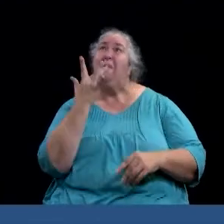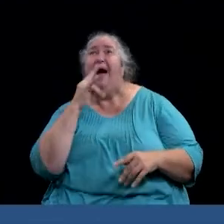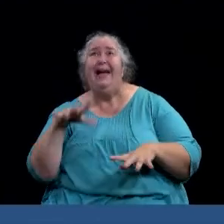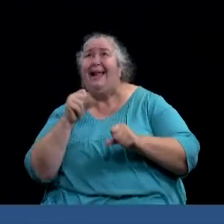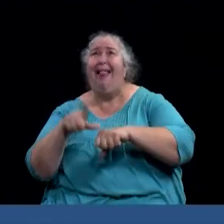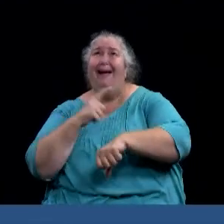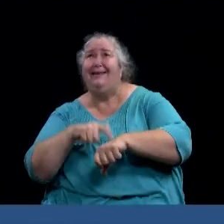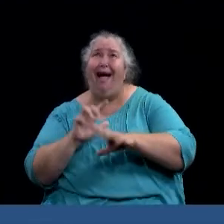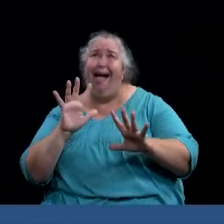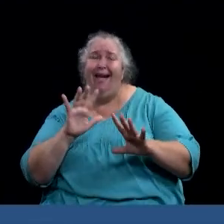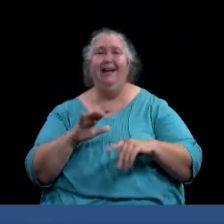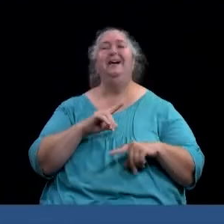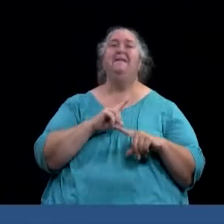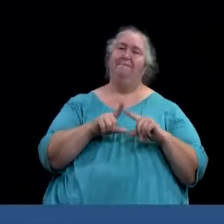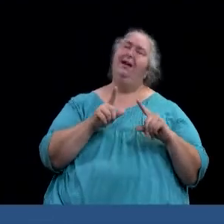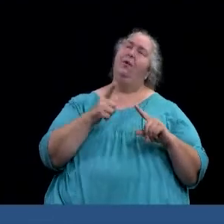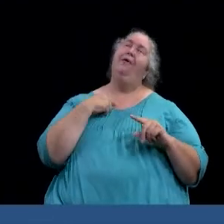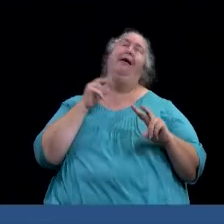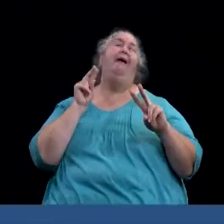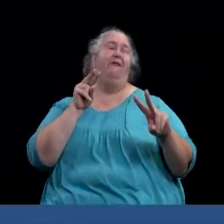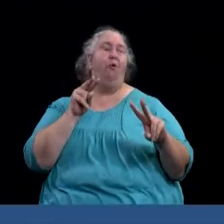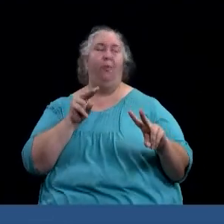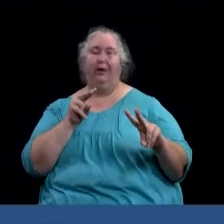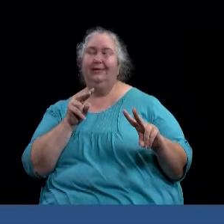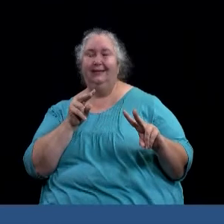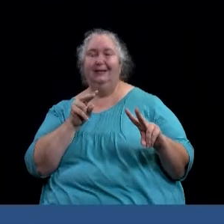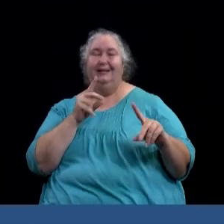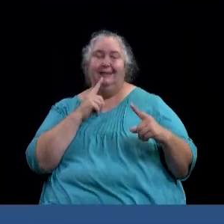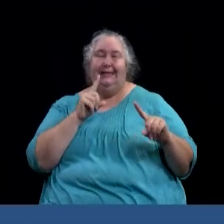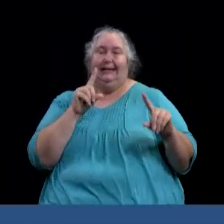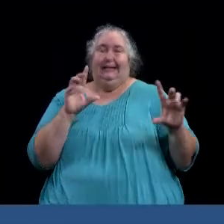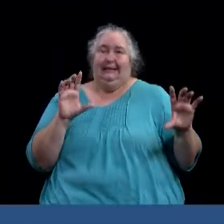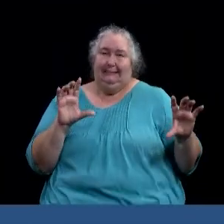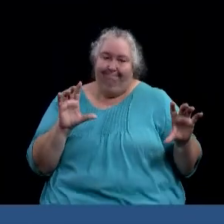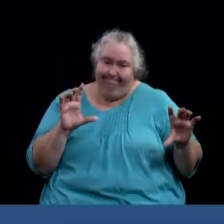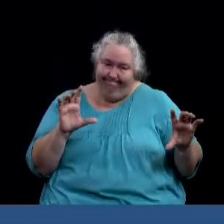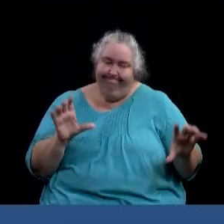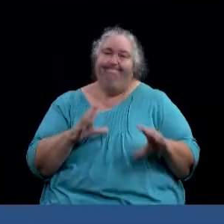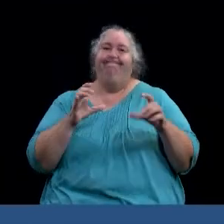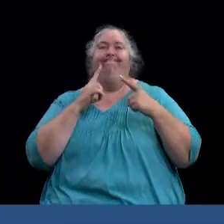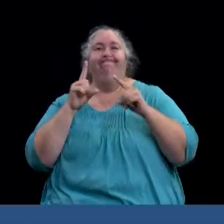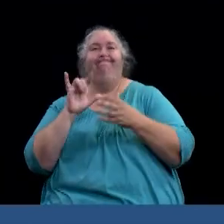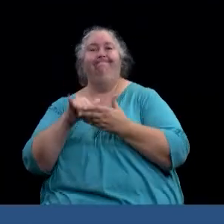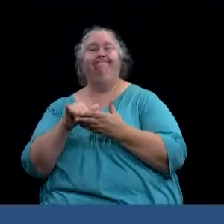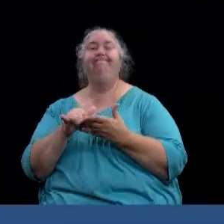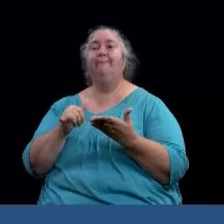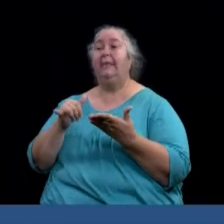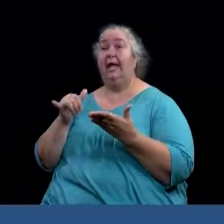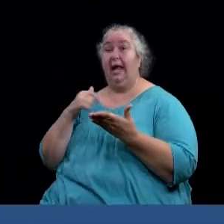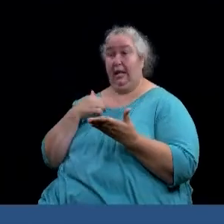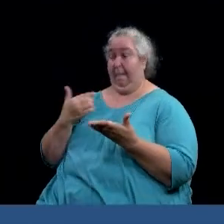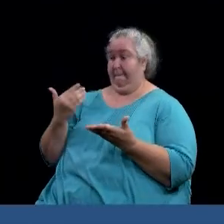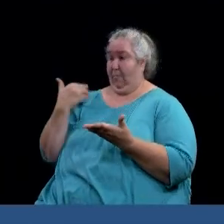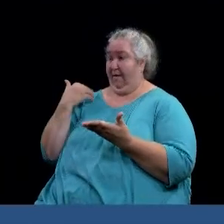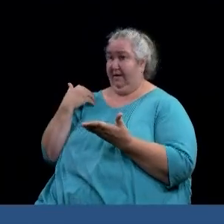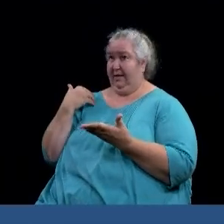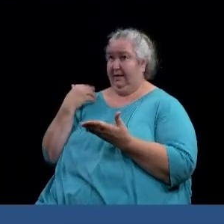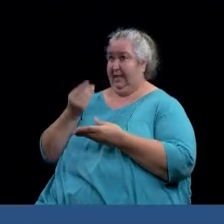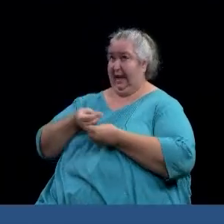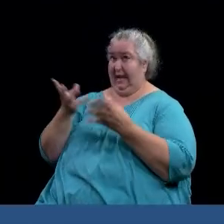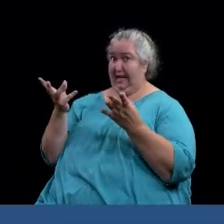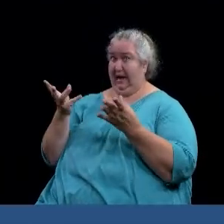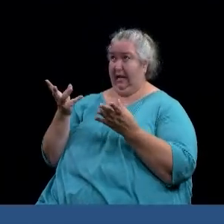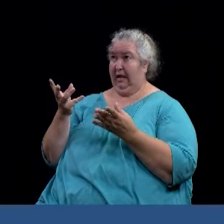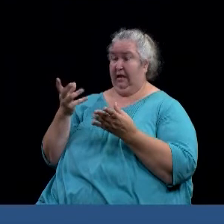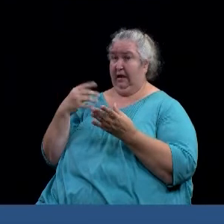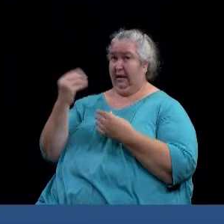in the previous handout I turned into the city, they had some drawings